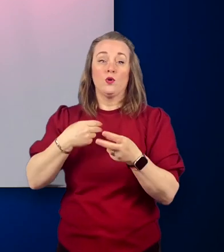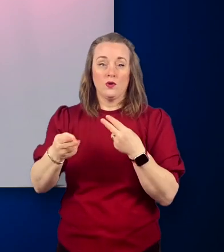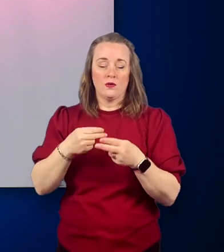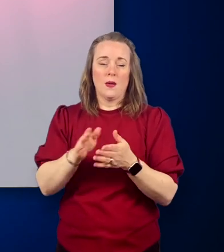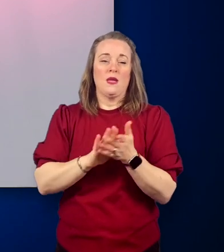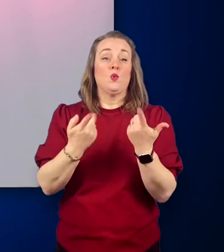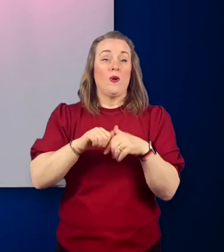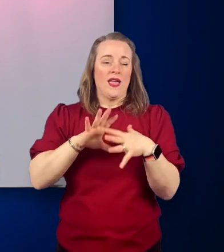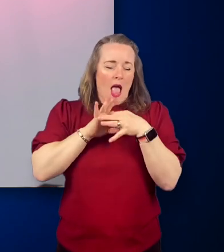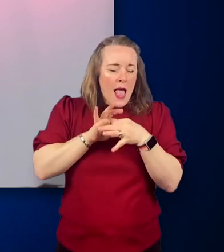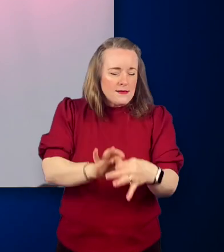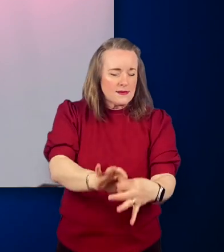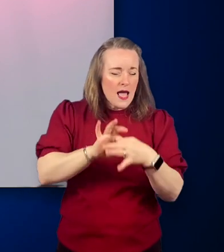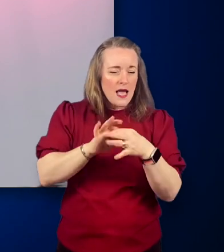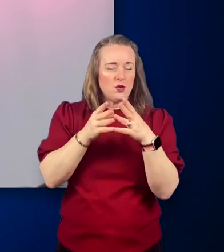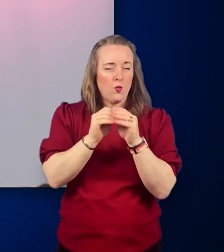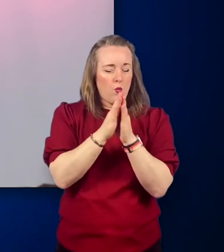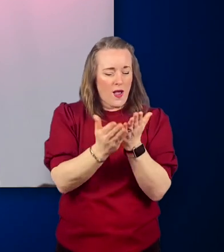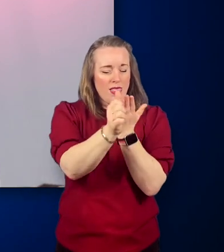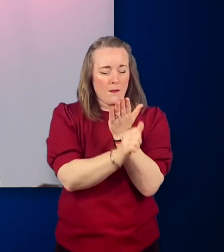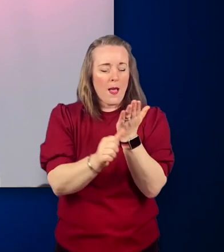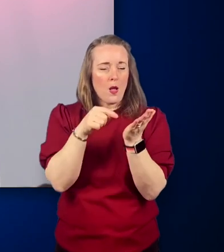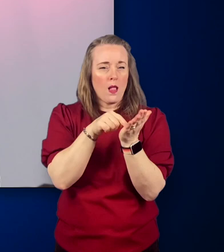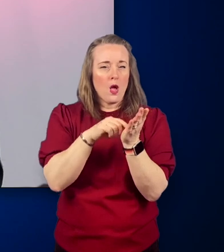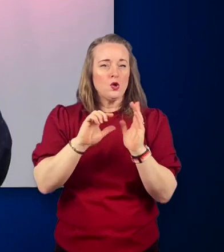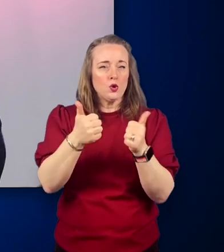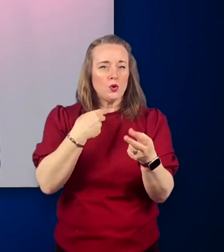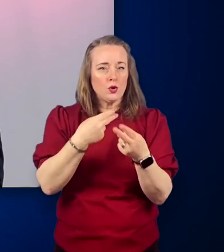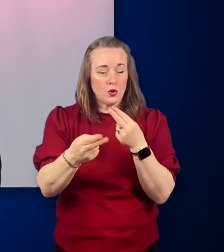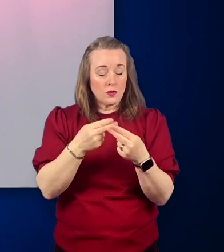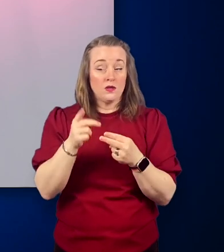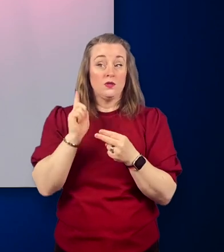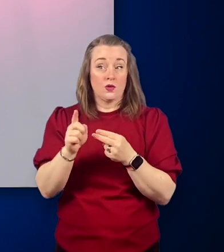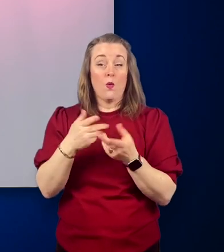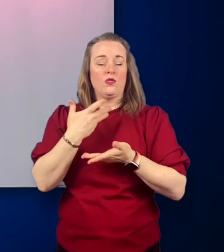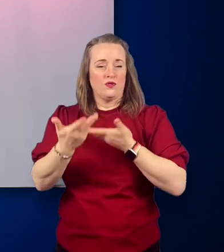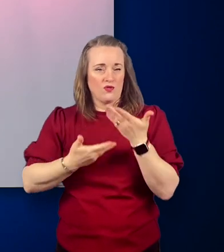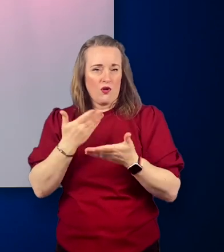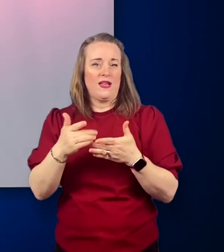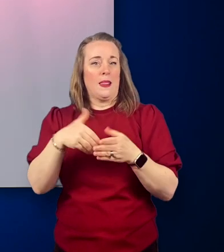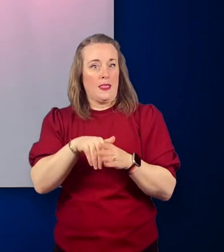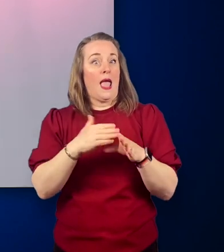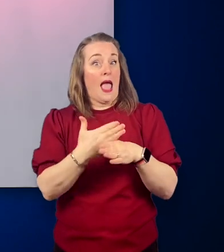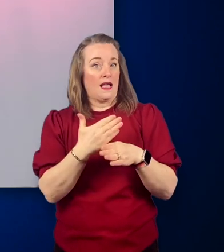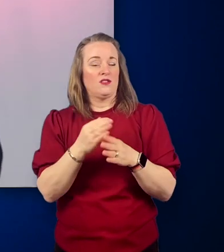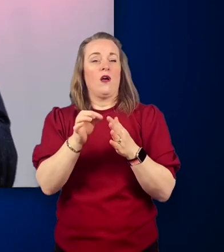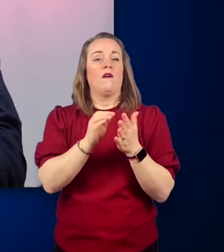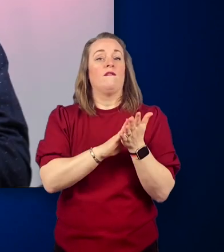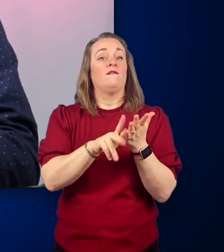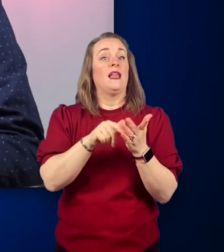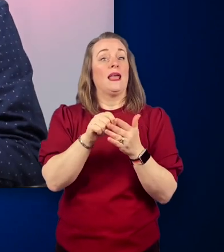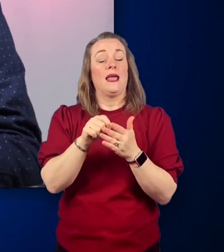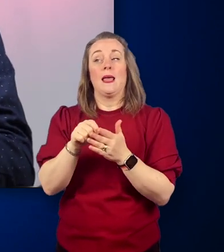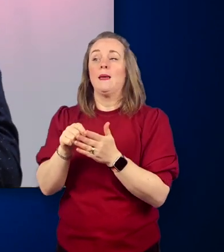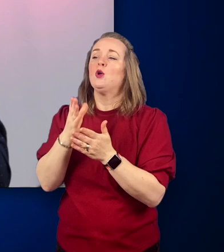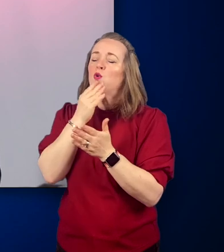text and he used all of it. But the final thing is that there